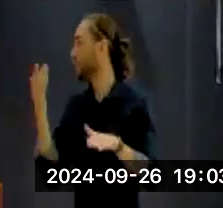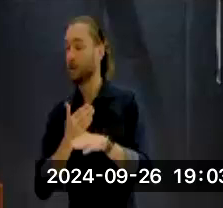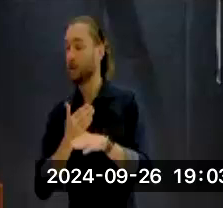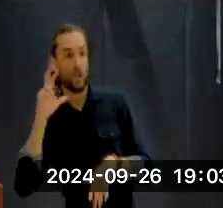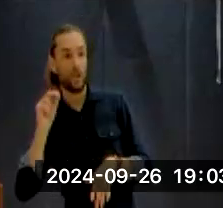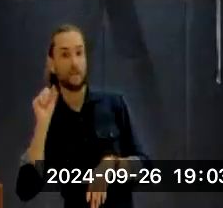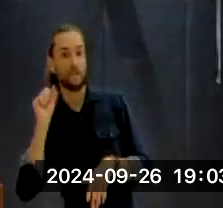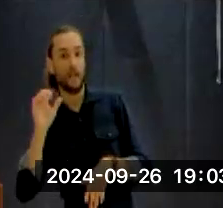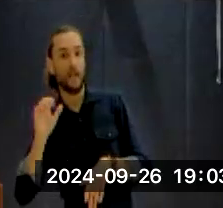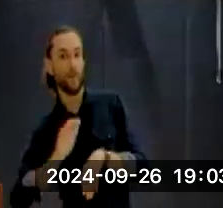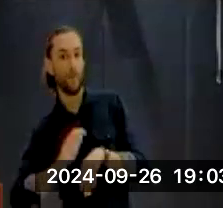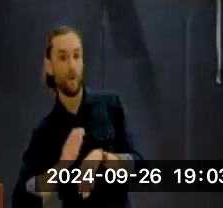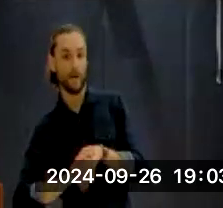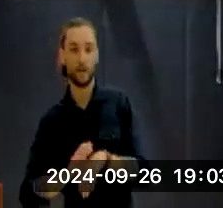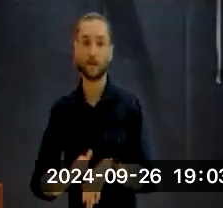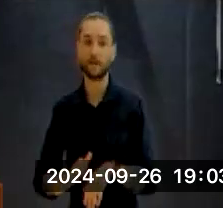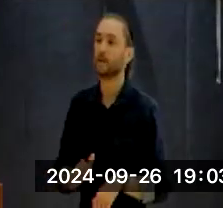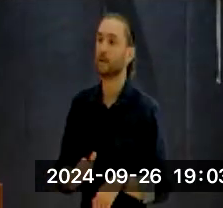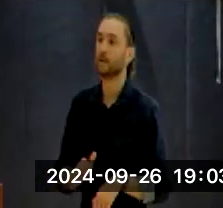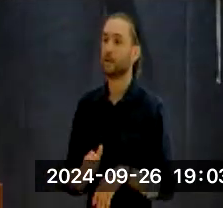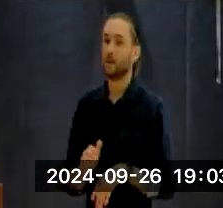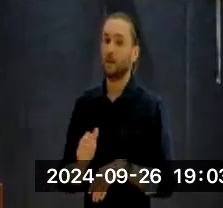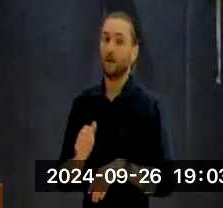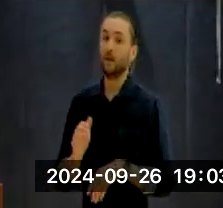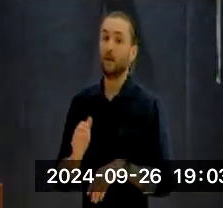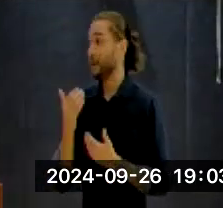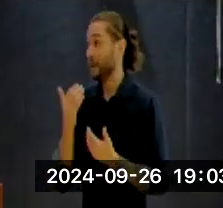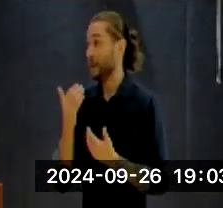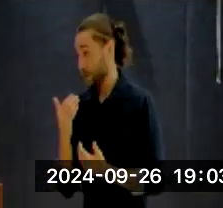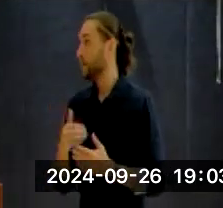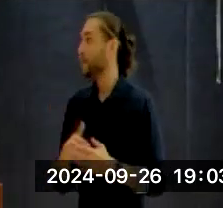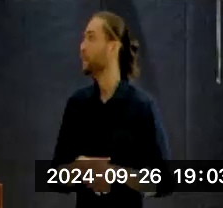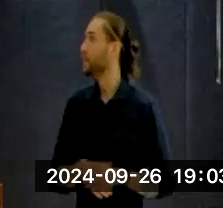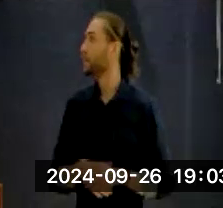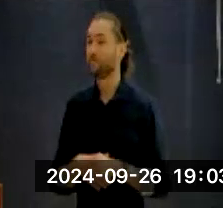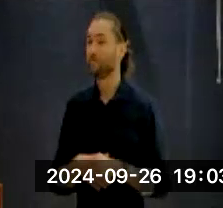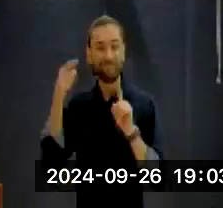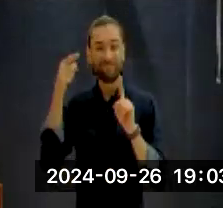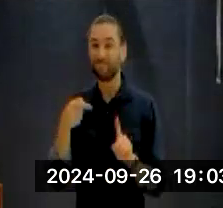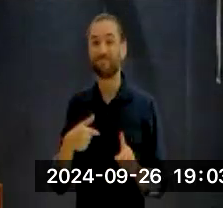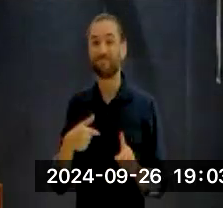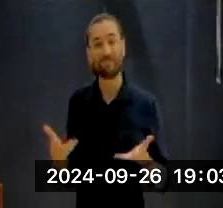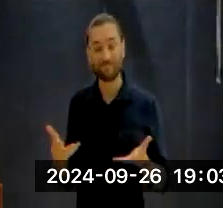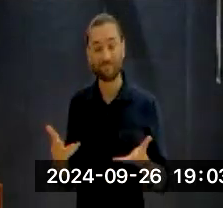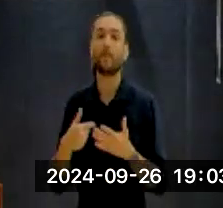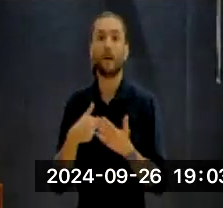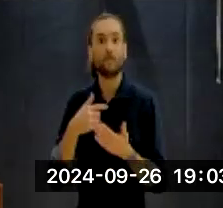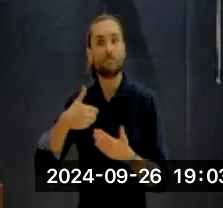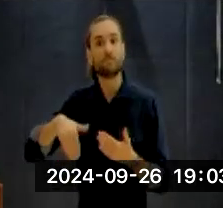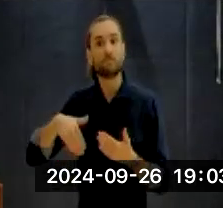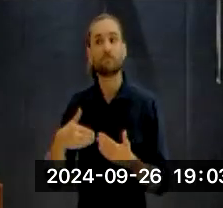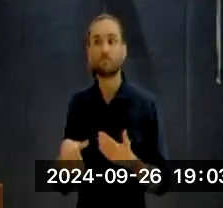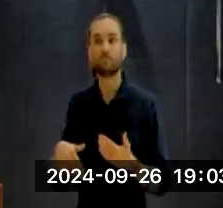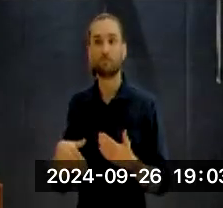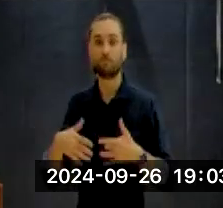30-second warning. So, and I thank you. My point in all this is I'm really happy to hear about this